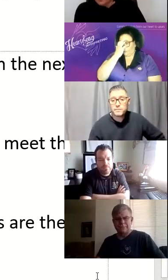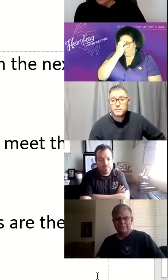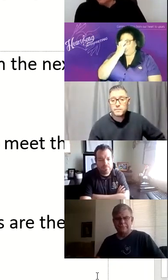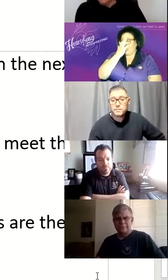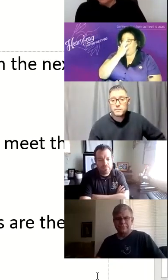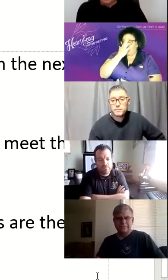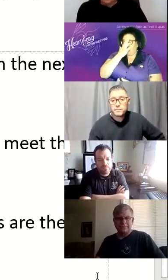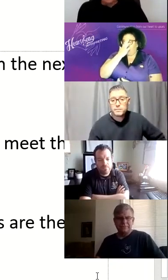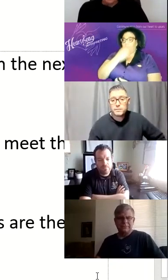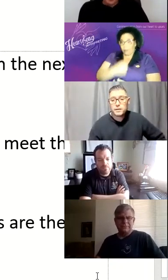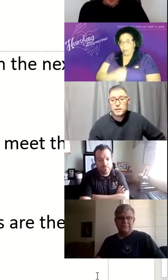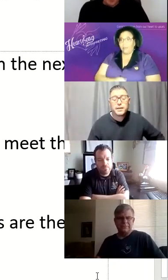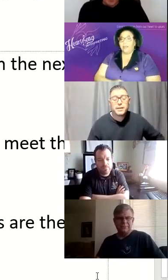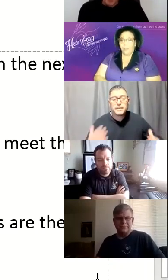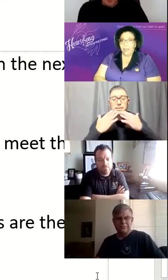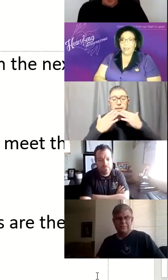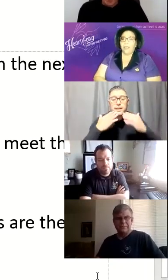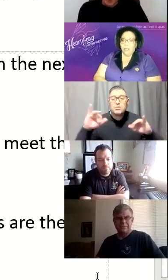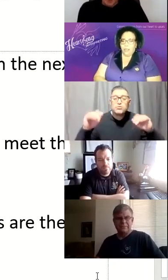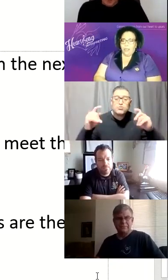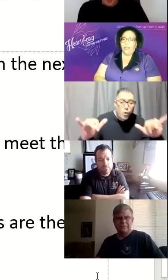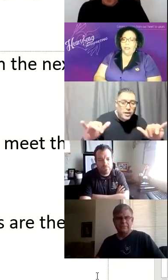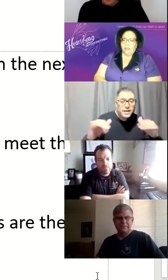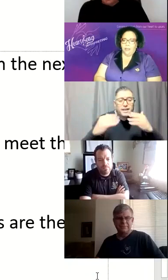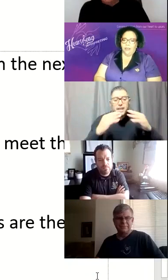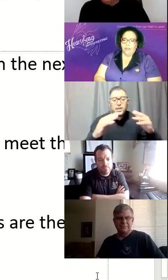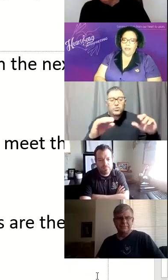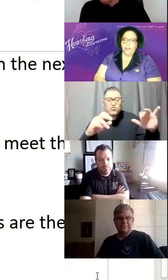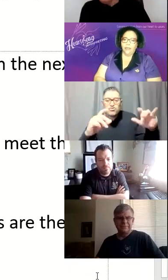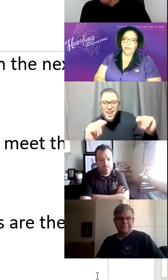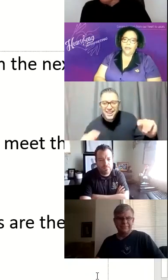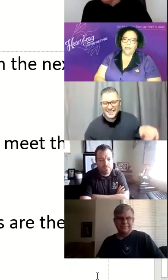All right, Joey, thank you for sharing that as well.